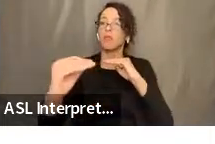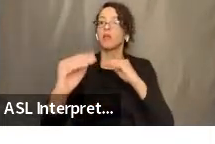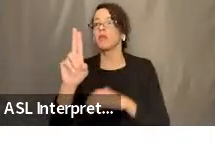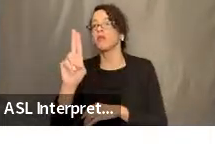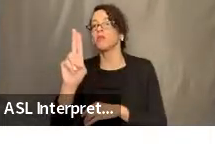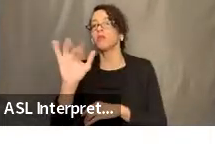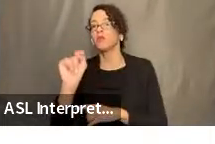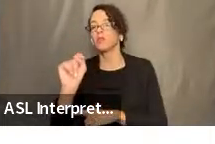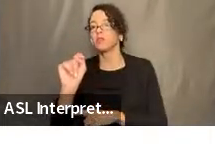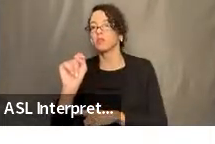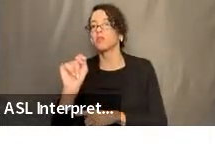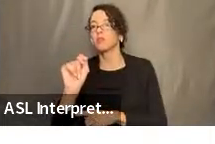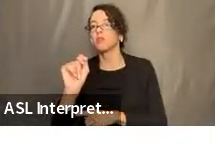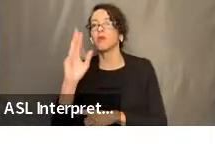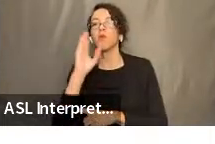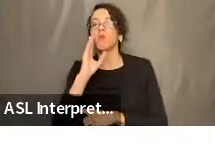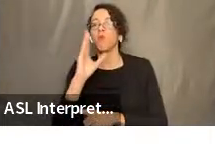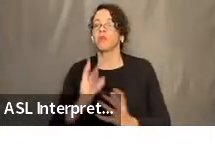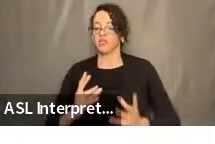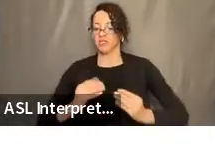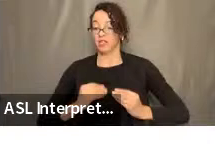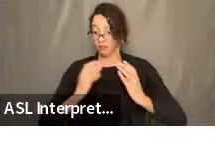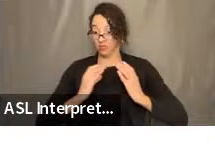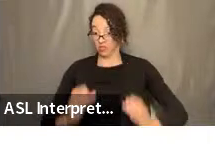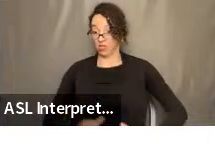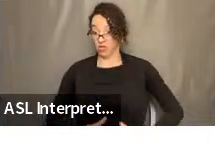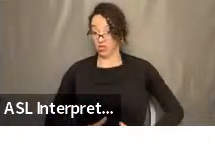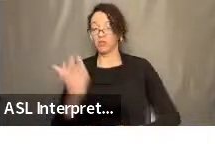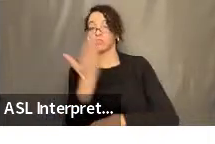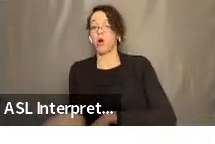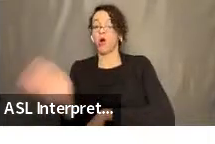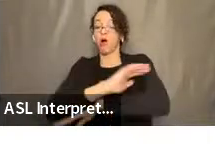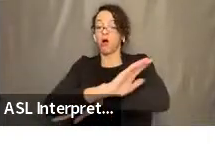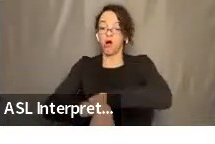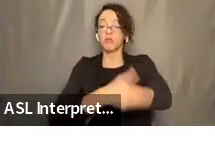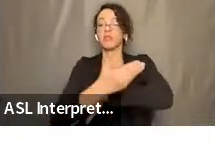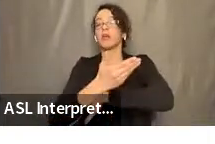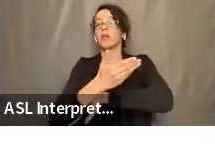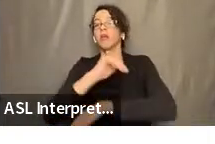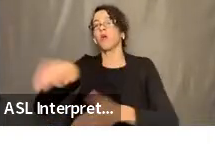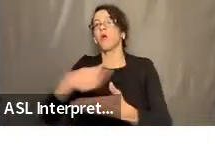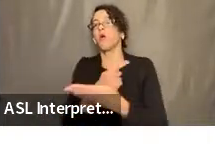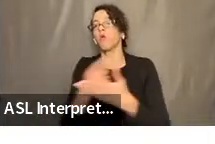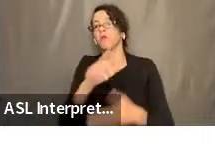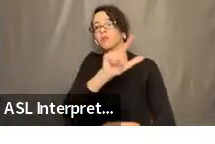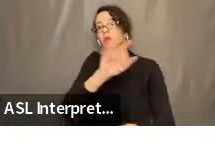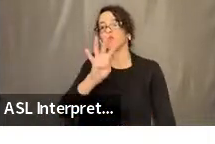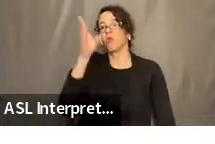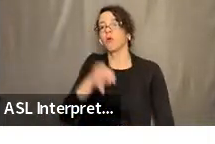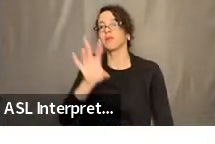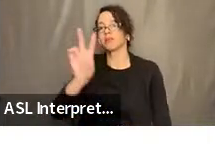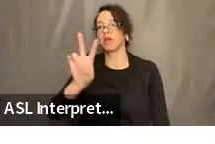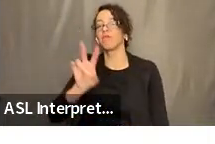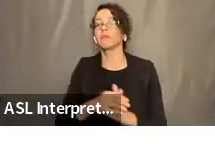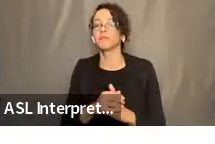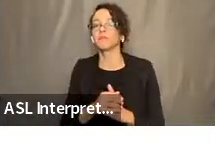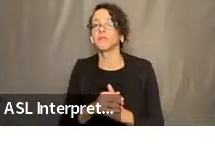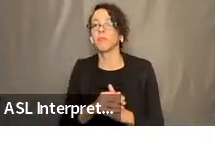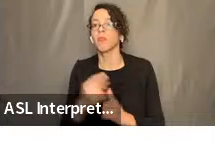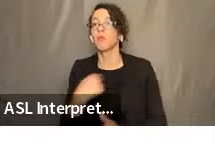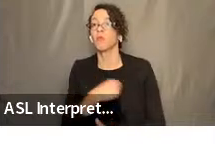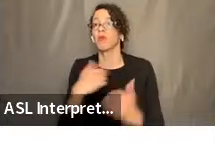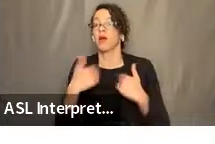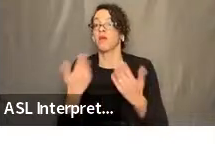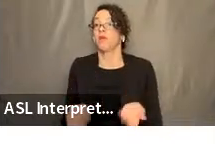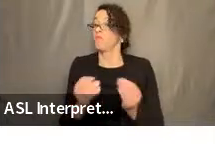24/7. So that is the follow-up to that. There are additional questions. Before I